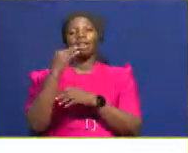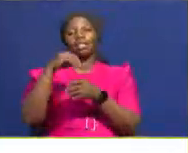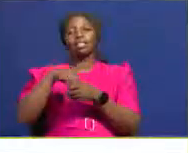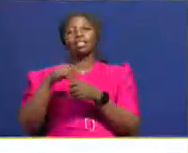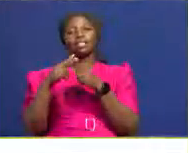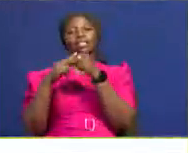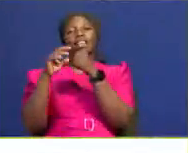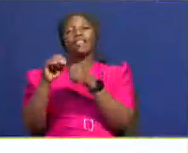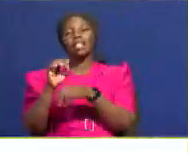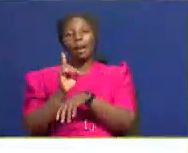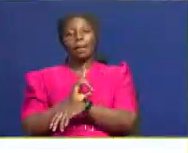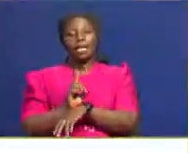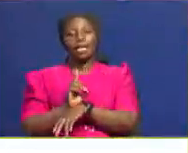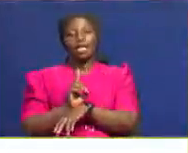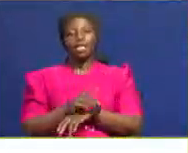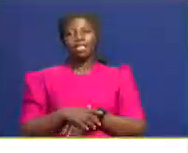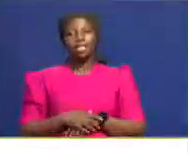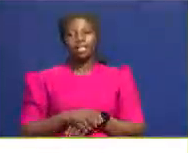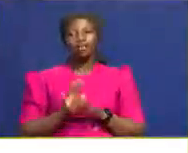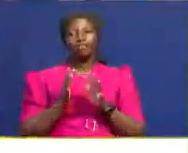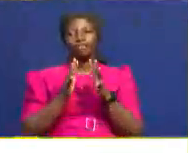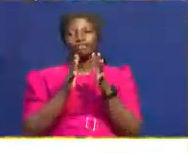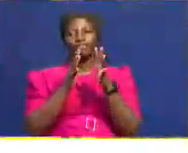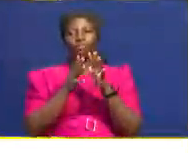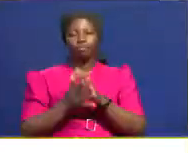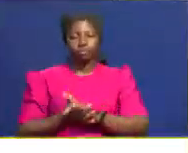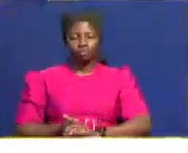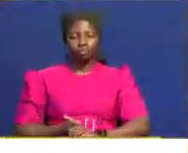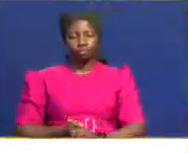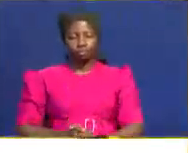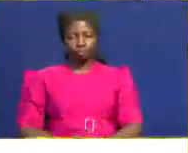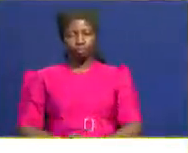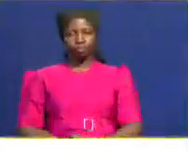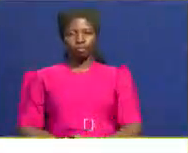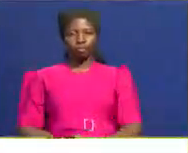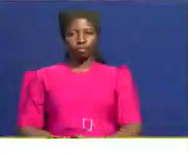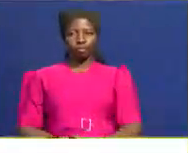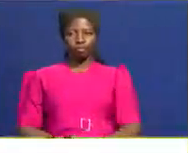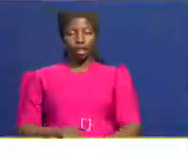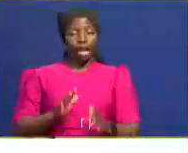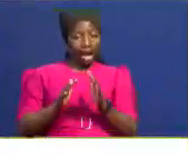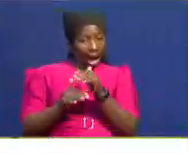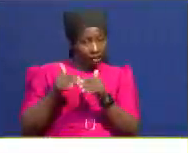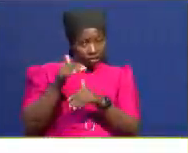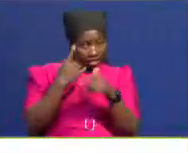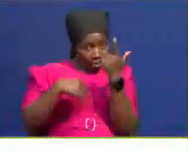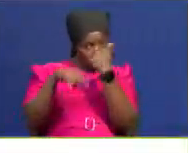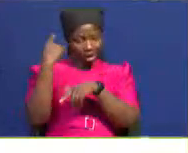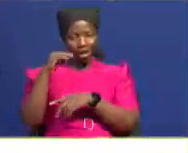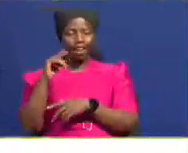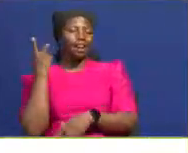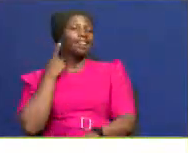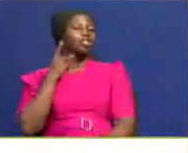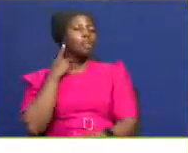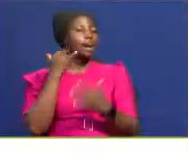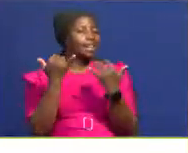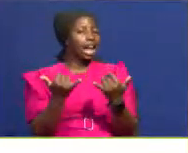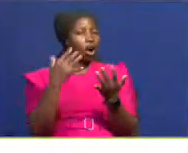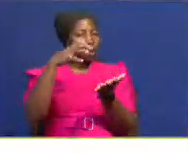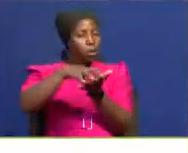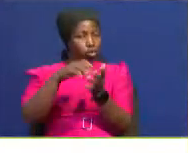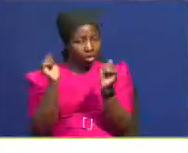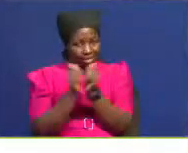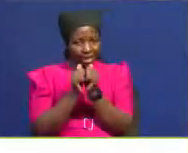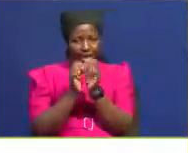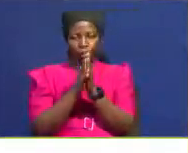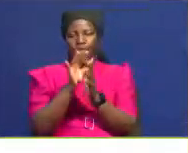minute. Following the win, Kariobangi Sharks is now placed 10th